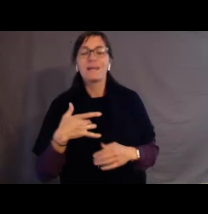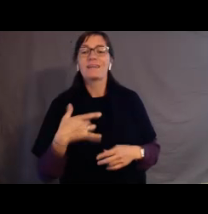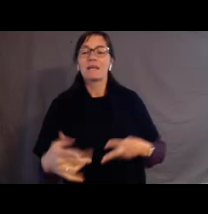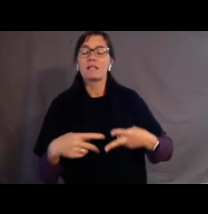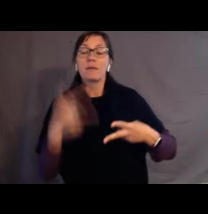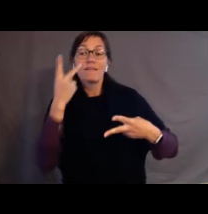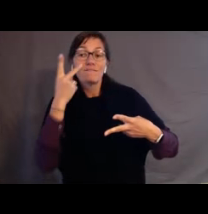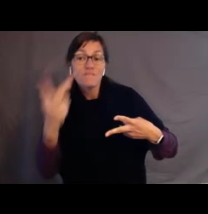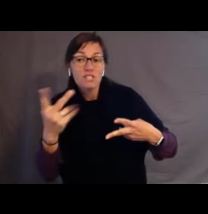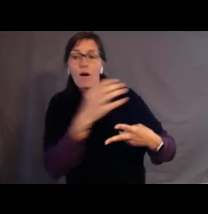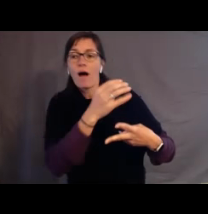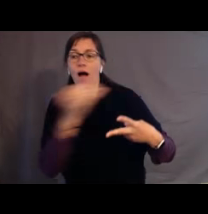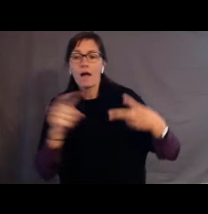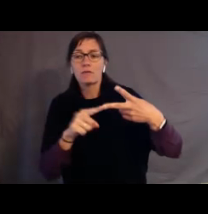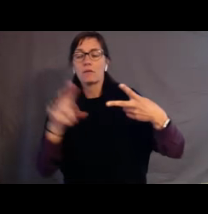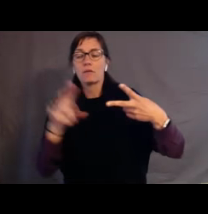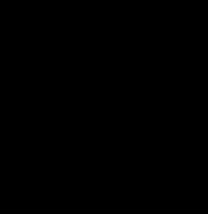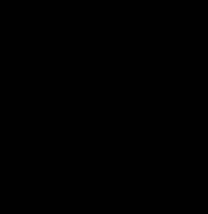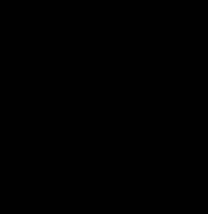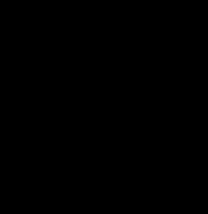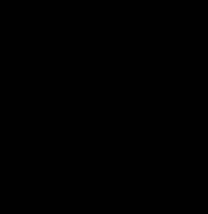point.